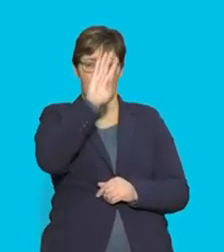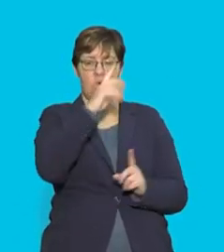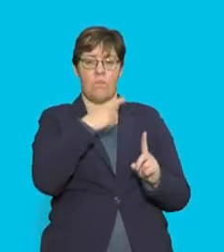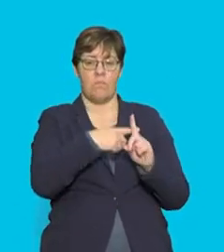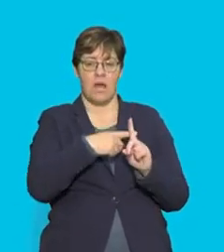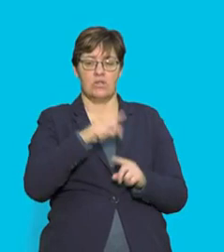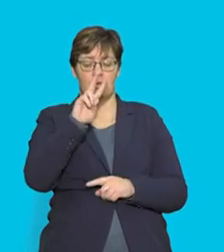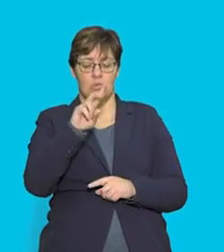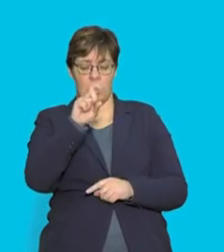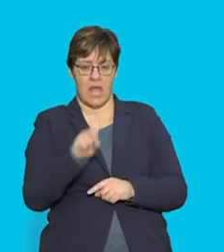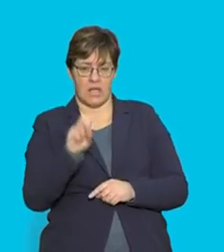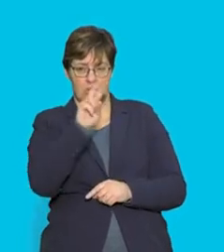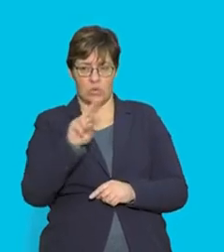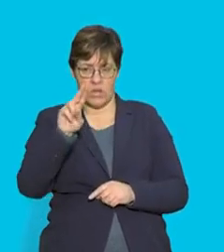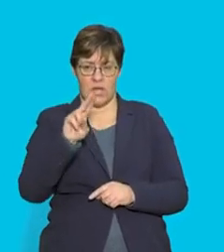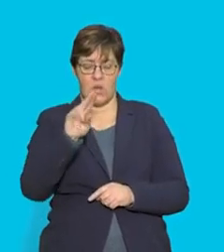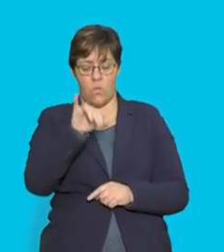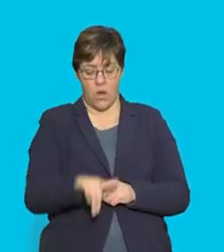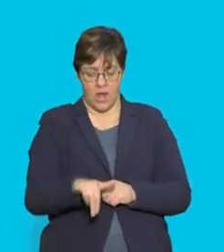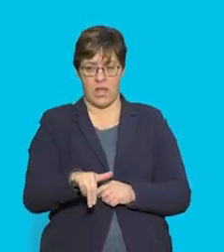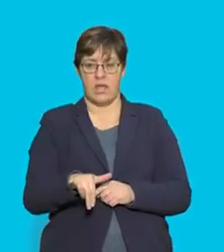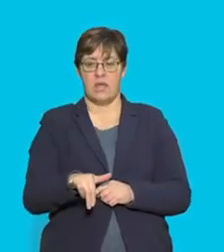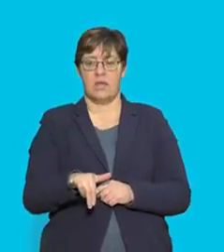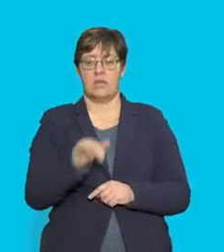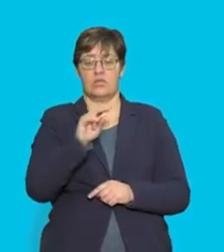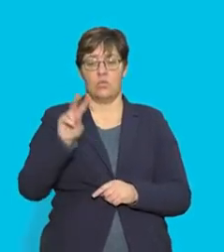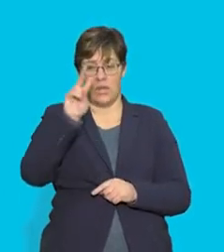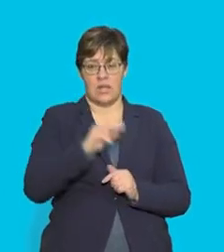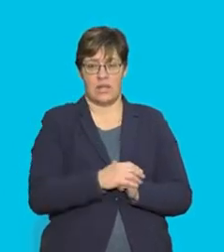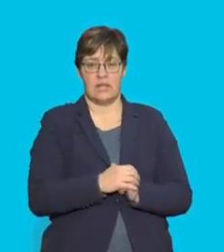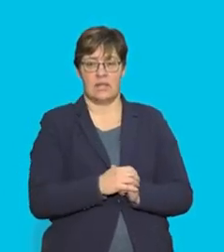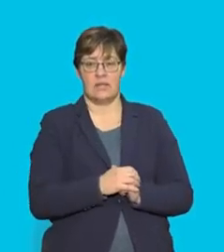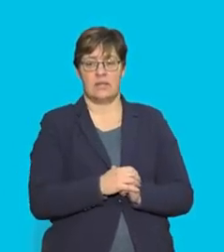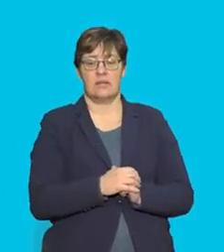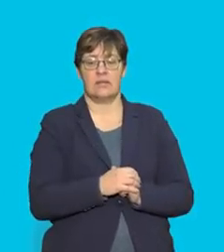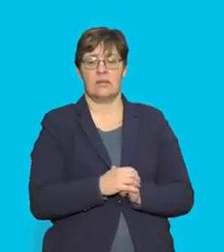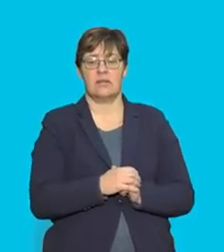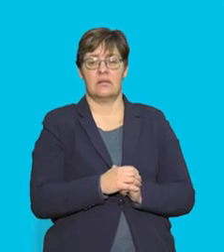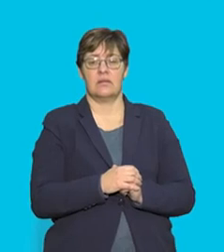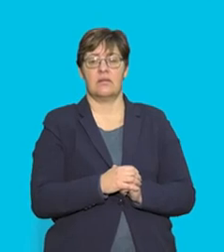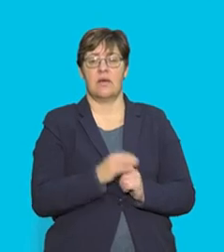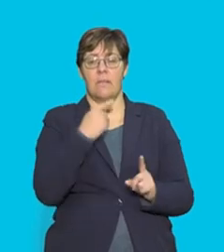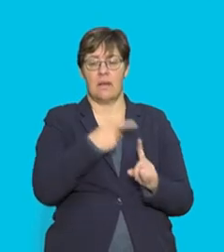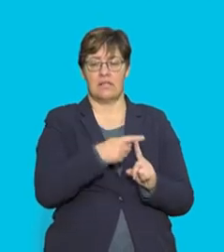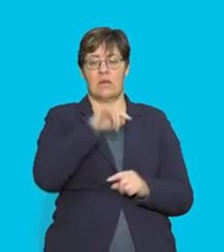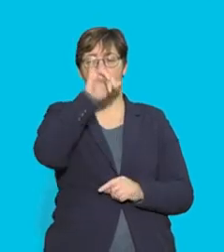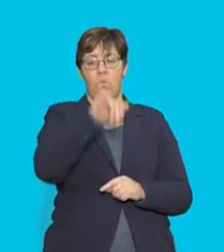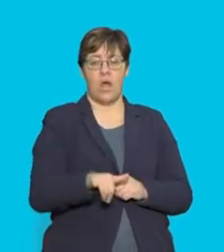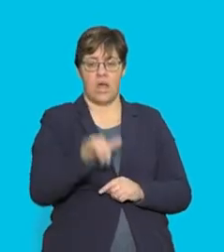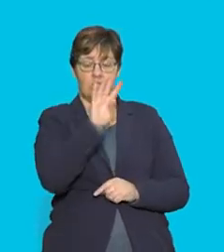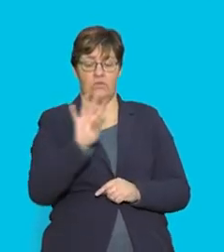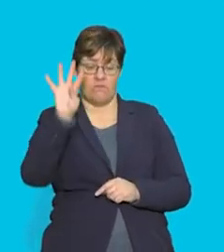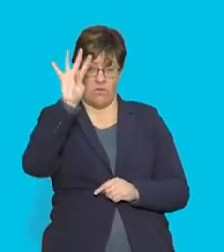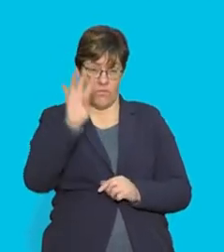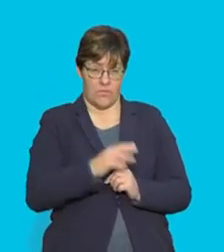4 plus 2x squared y squared, and then plus